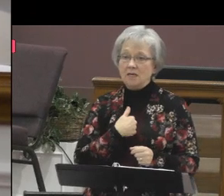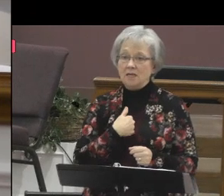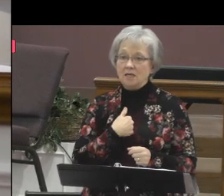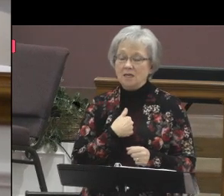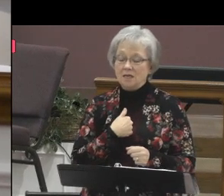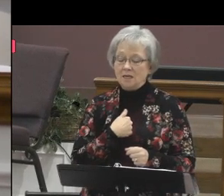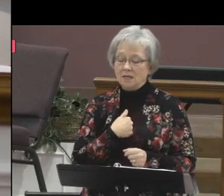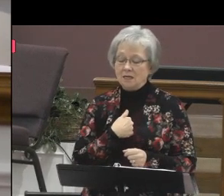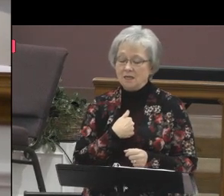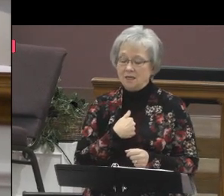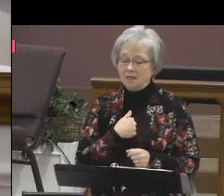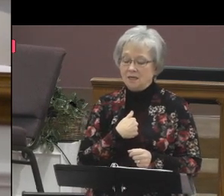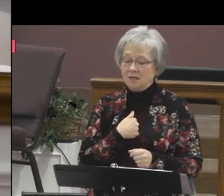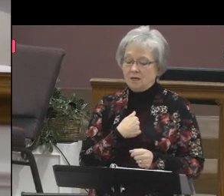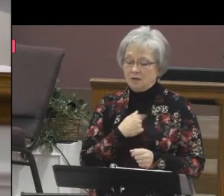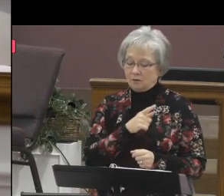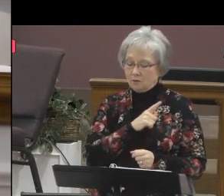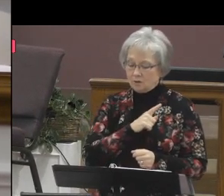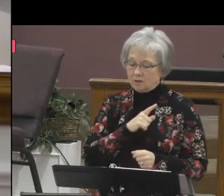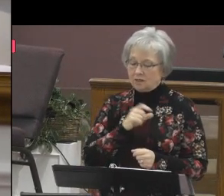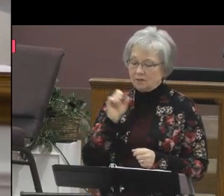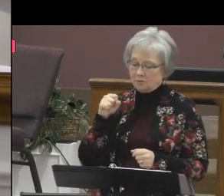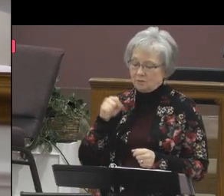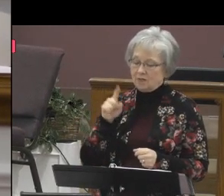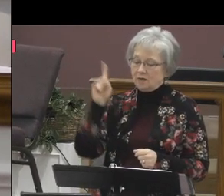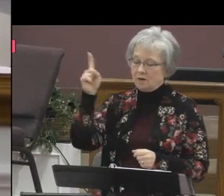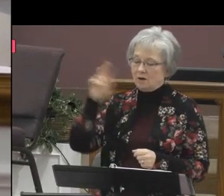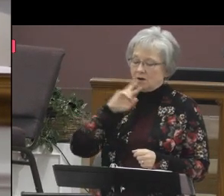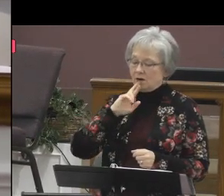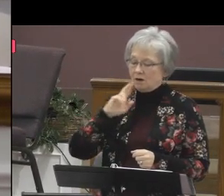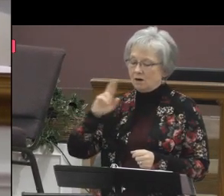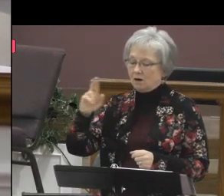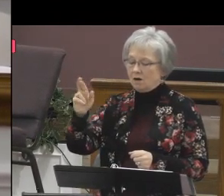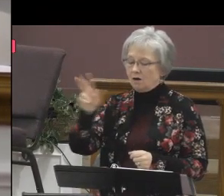Christ in me. Yes, where you